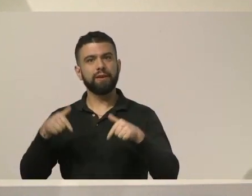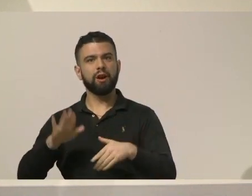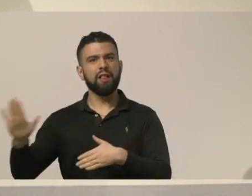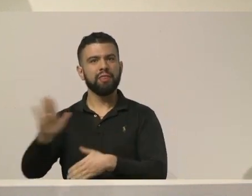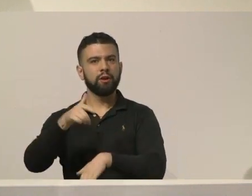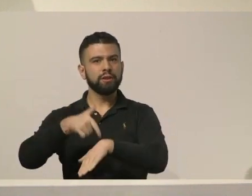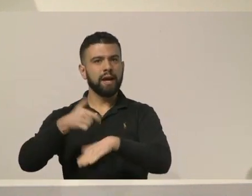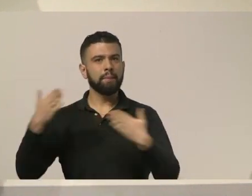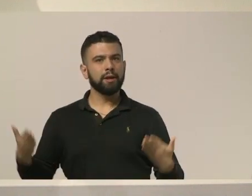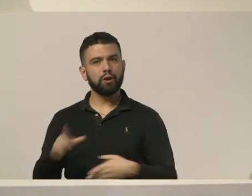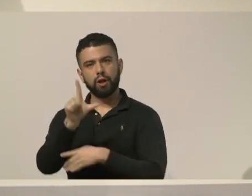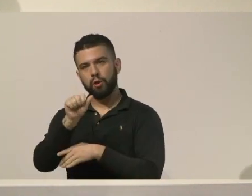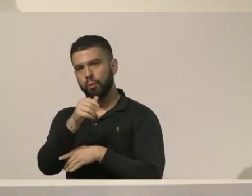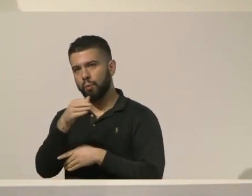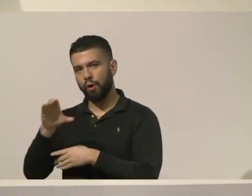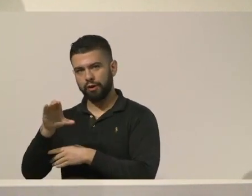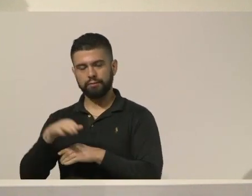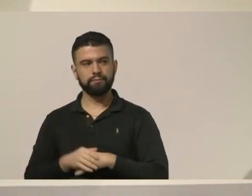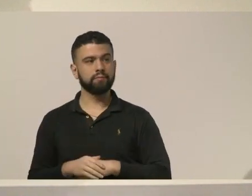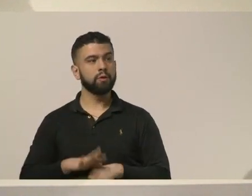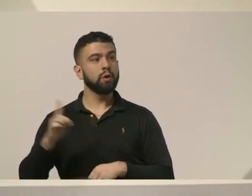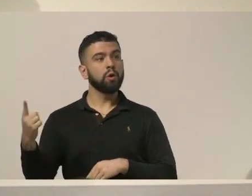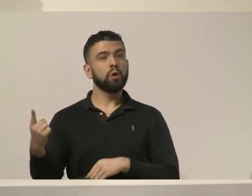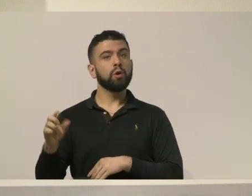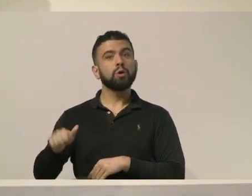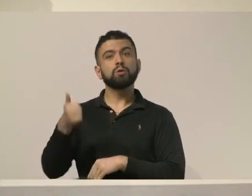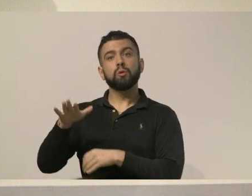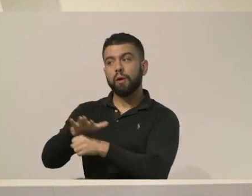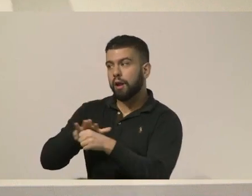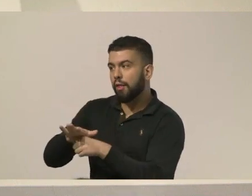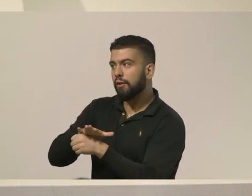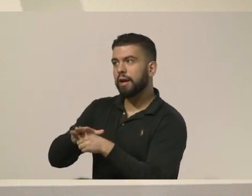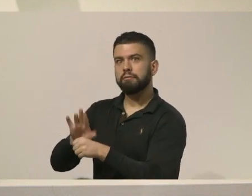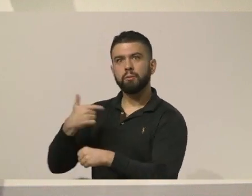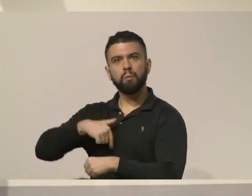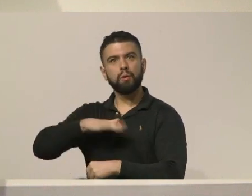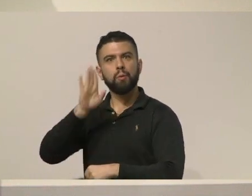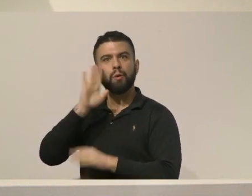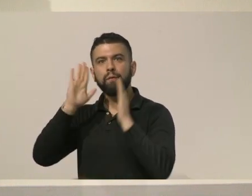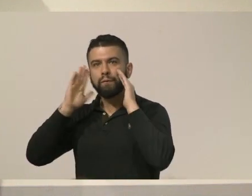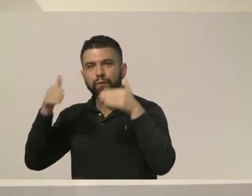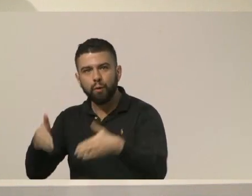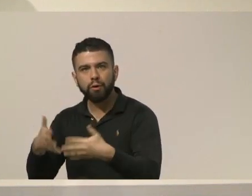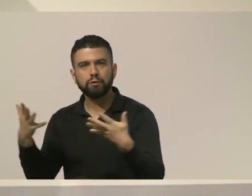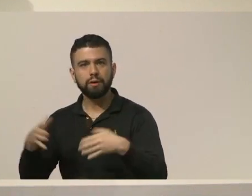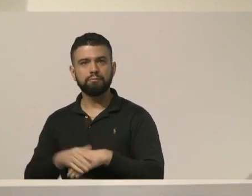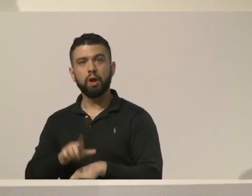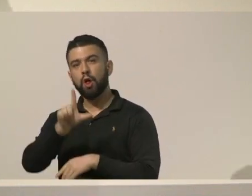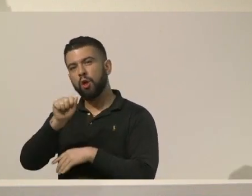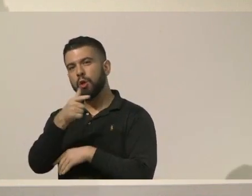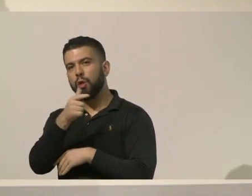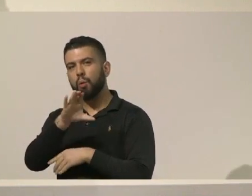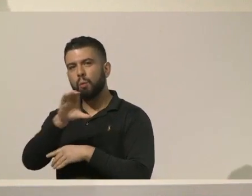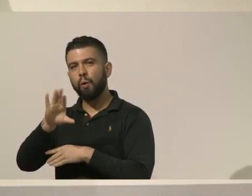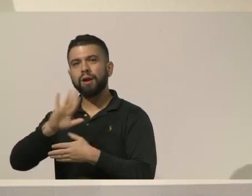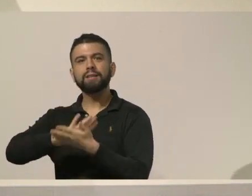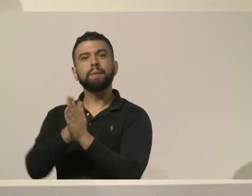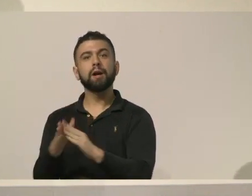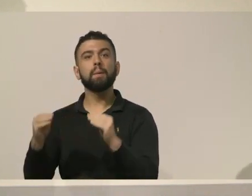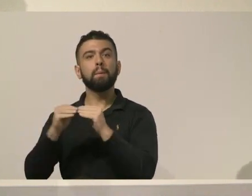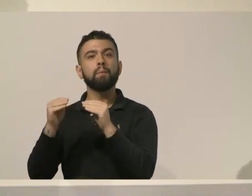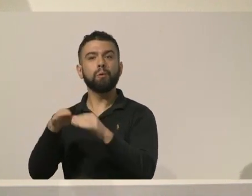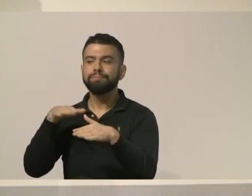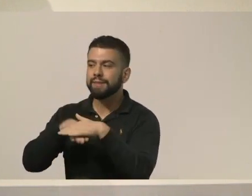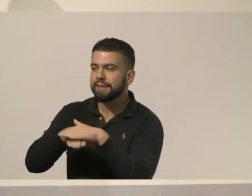Another area that we're going to spend a lot of time on is making LaGuardia more accessible. We will work to address unintentional